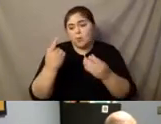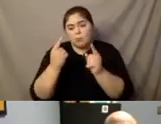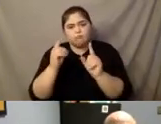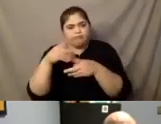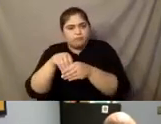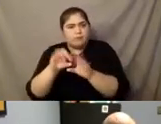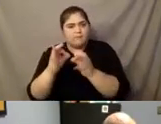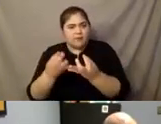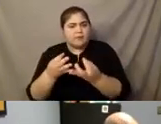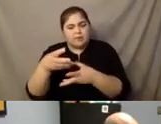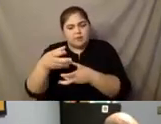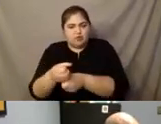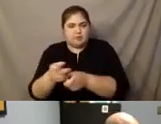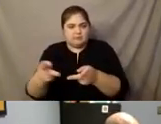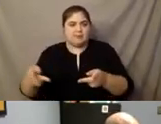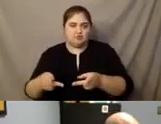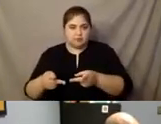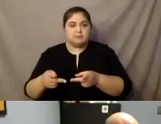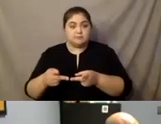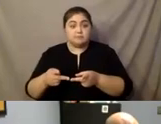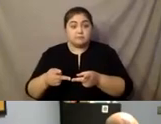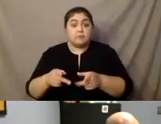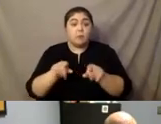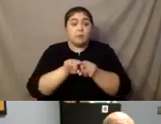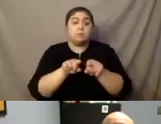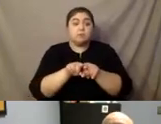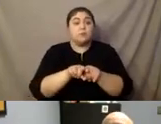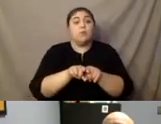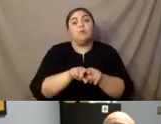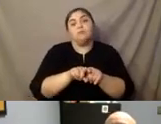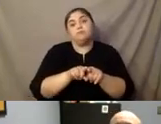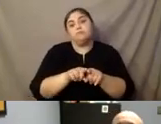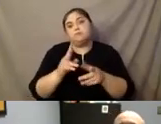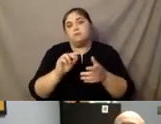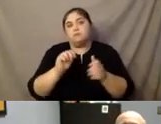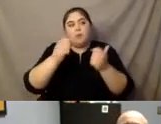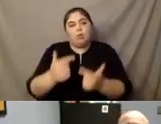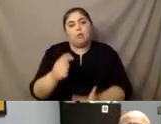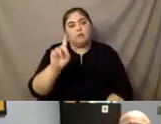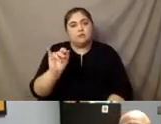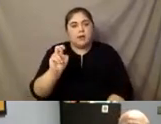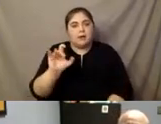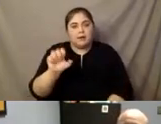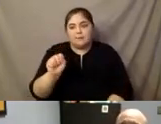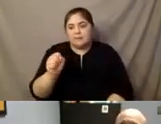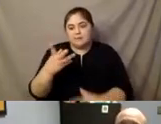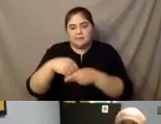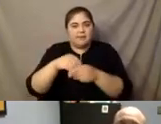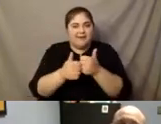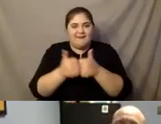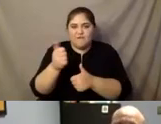a trusted position. And along with that comes all of the dynamics that there is in every domestic violence